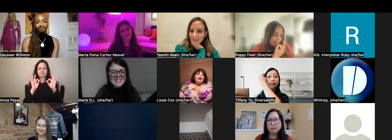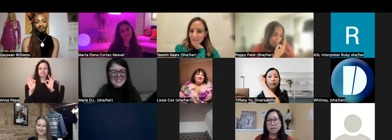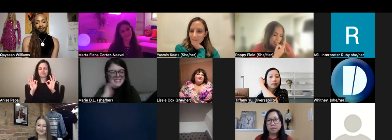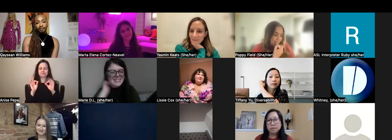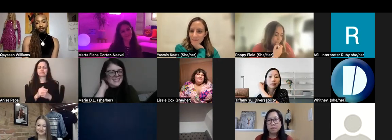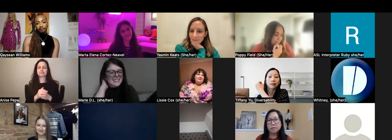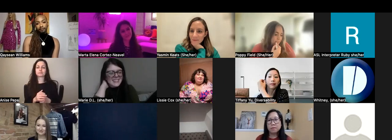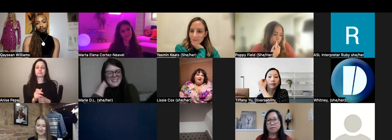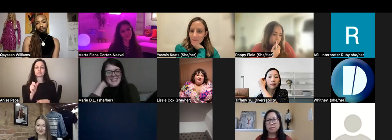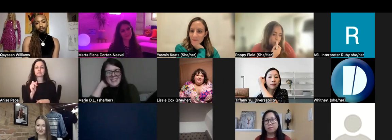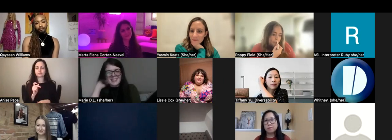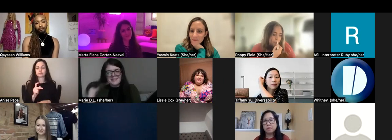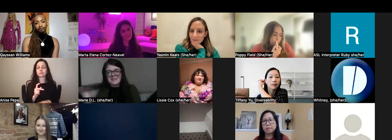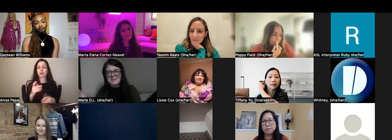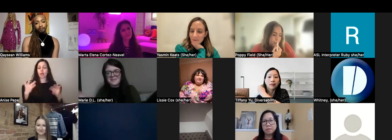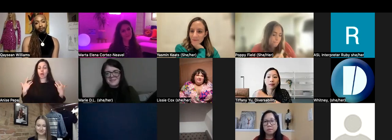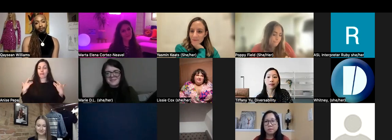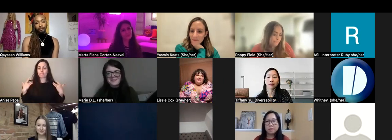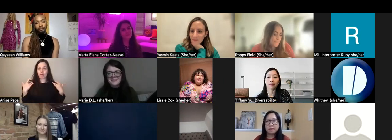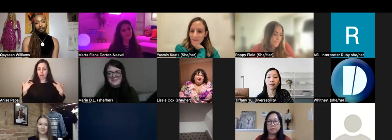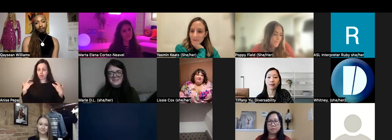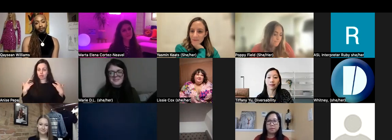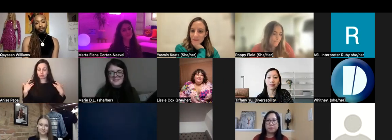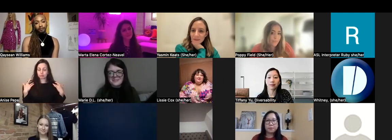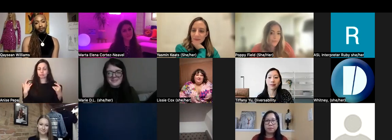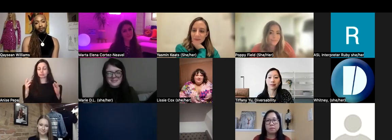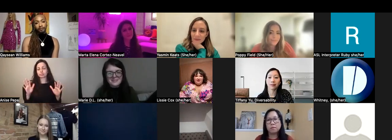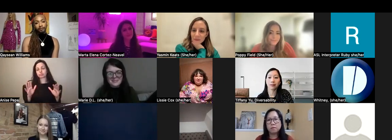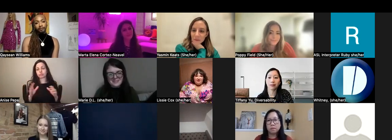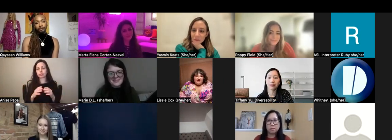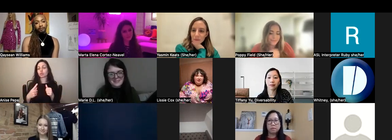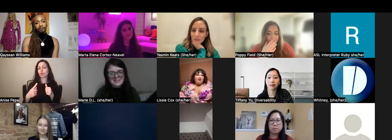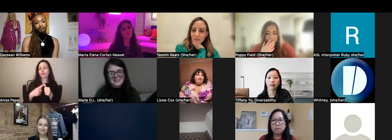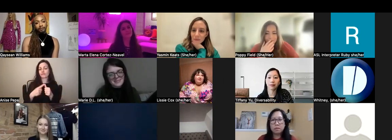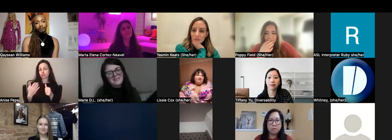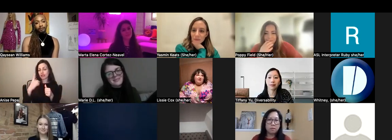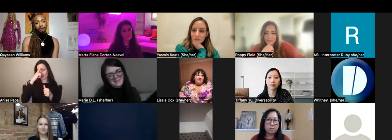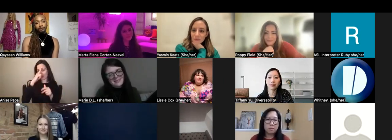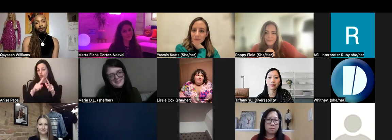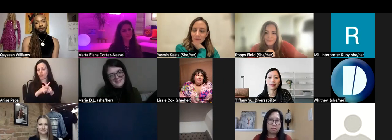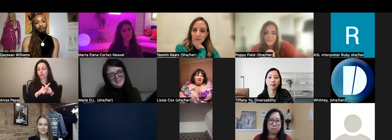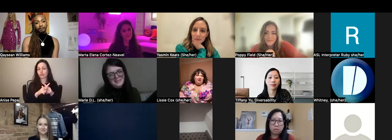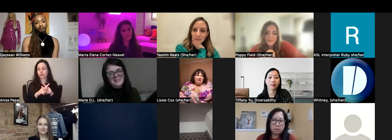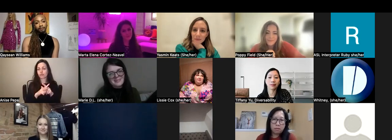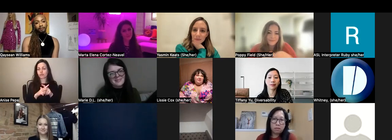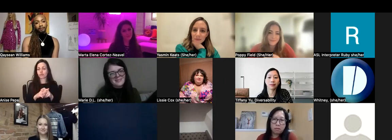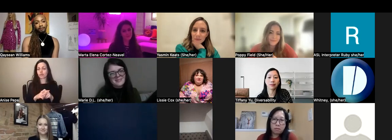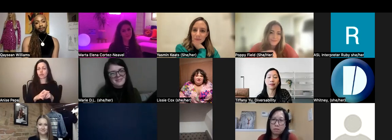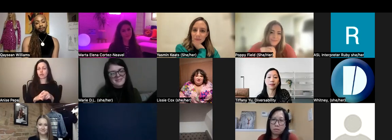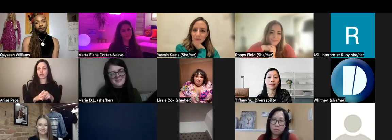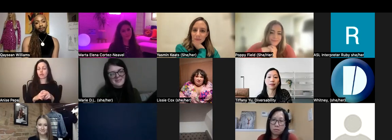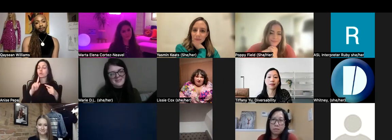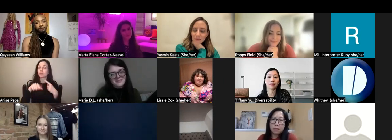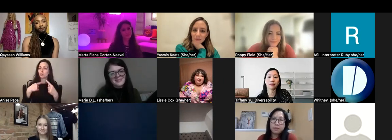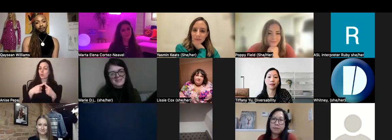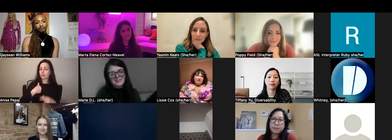Yeah, so models is, okay, so the first thing that came to my head was like, when I was a